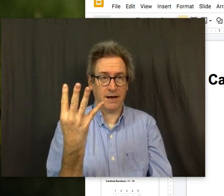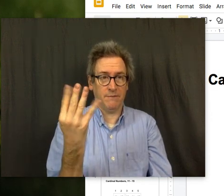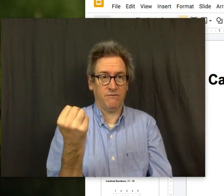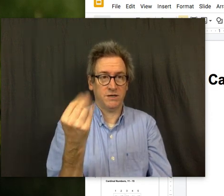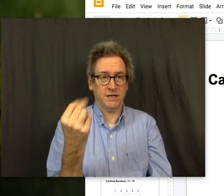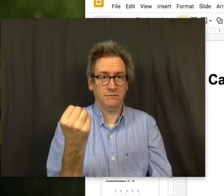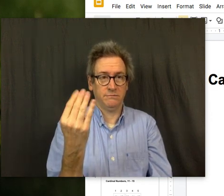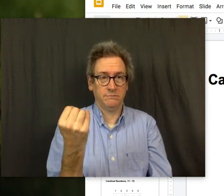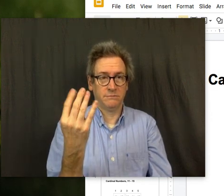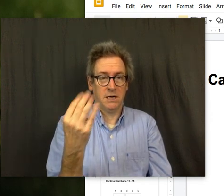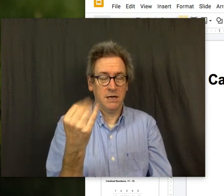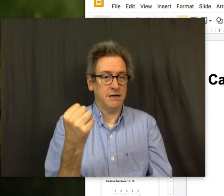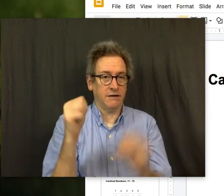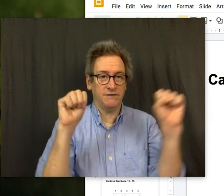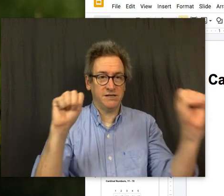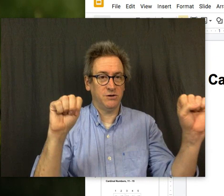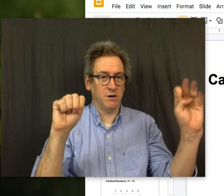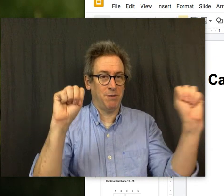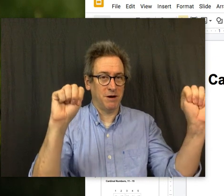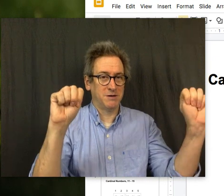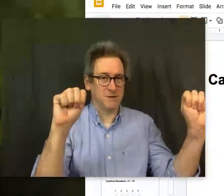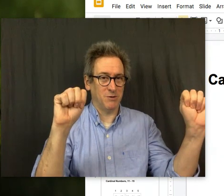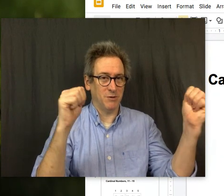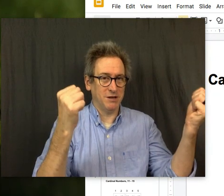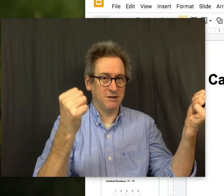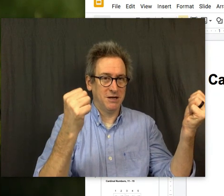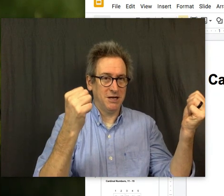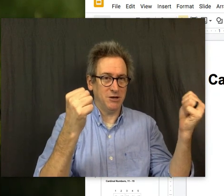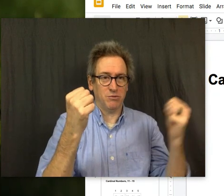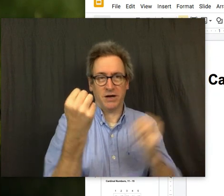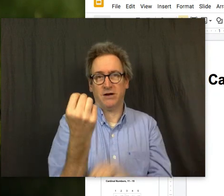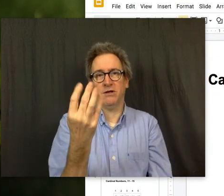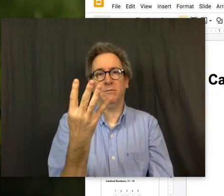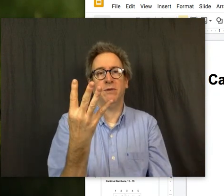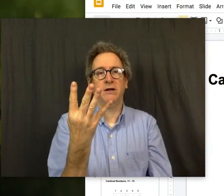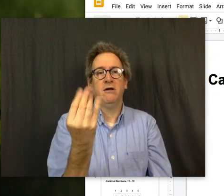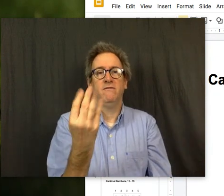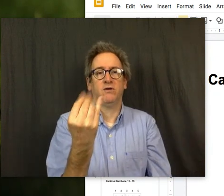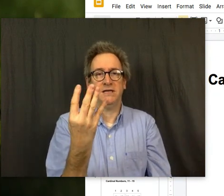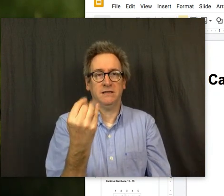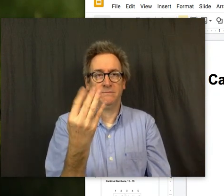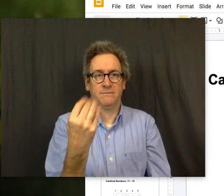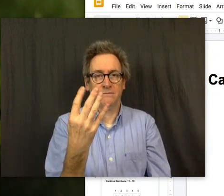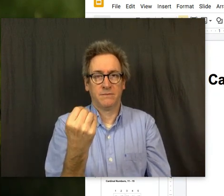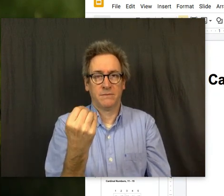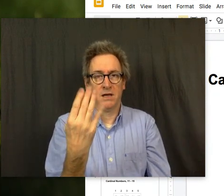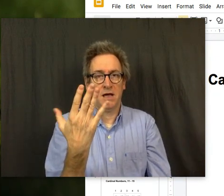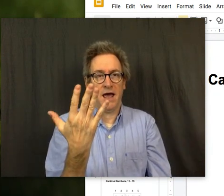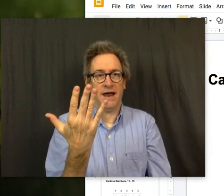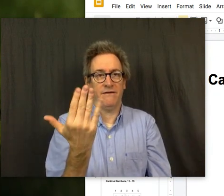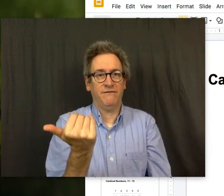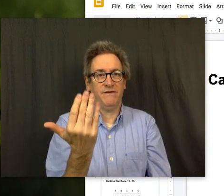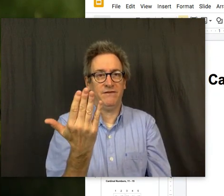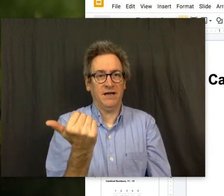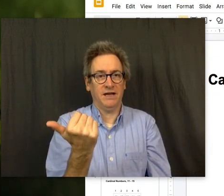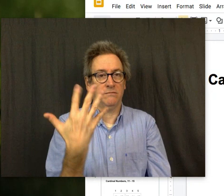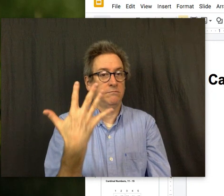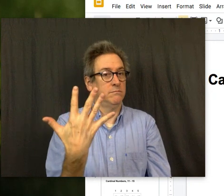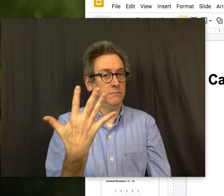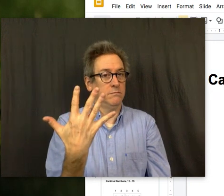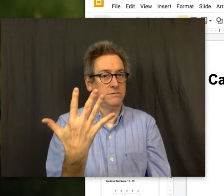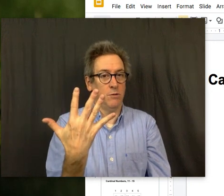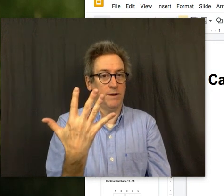and back up. 14. Not a fist you'd want to punch someone with. You'd break your thumb. But 14 and